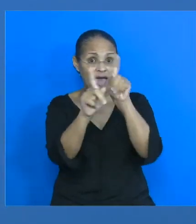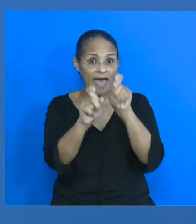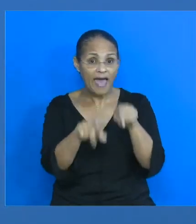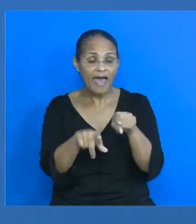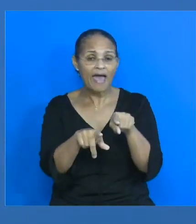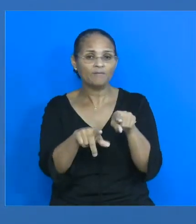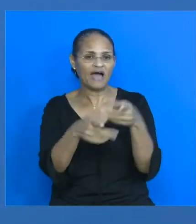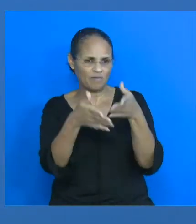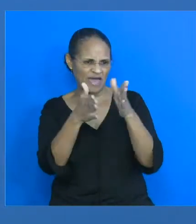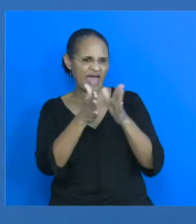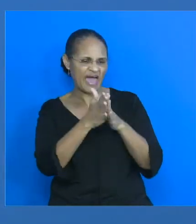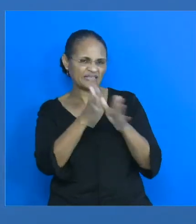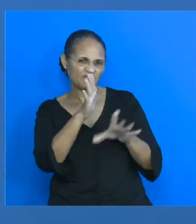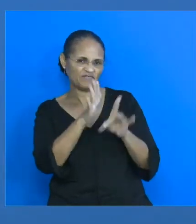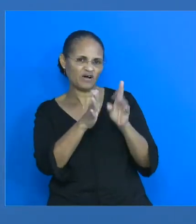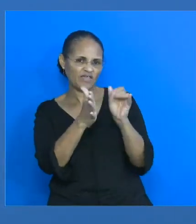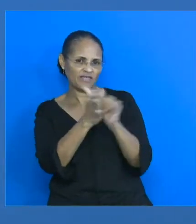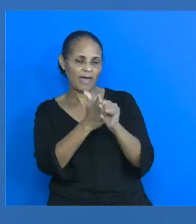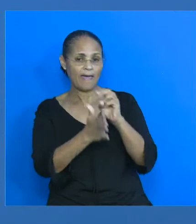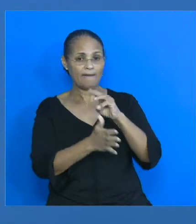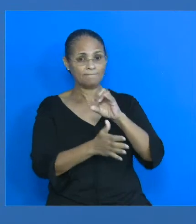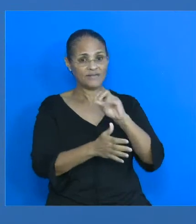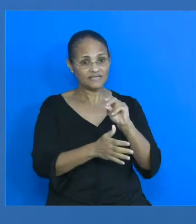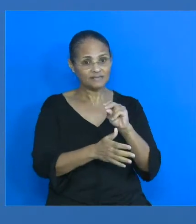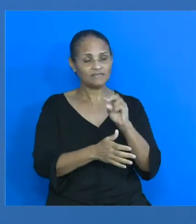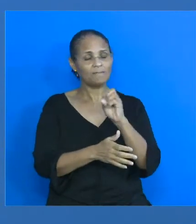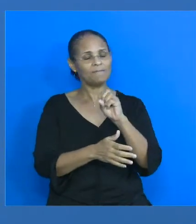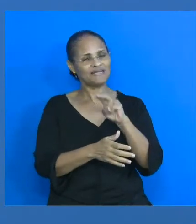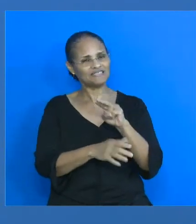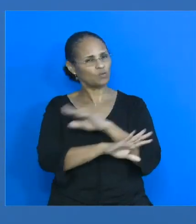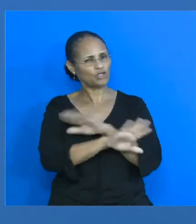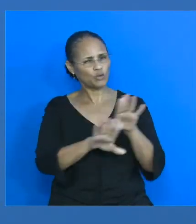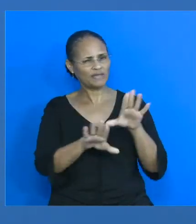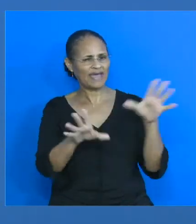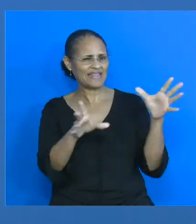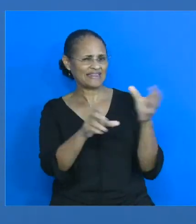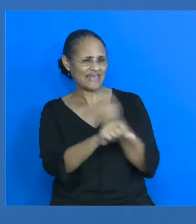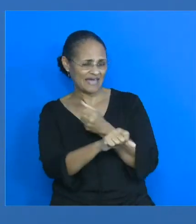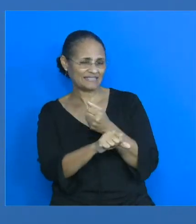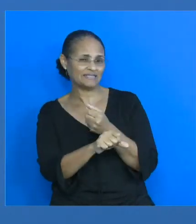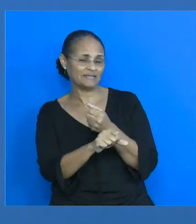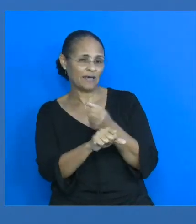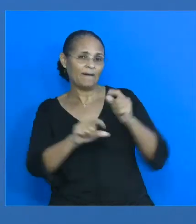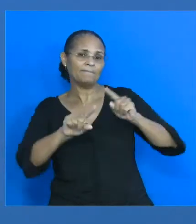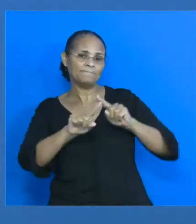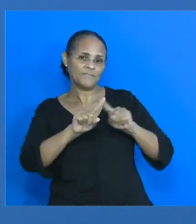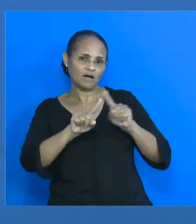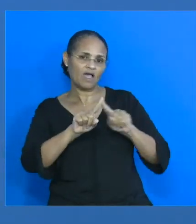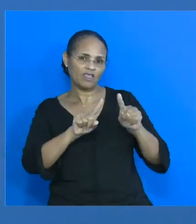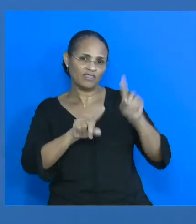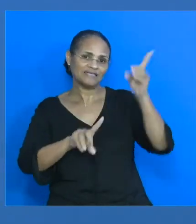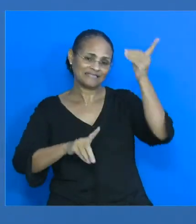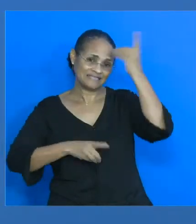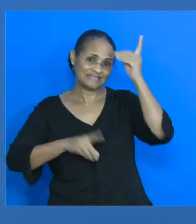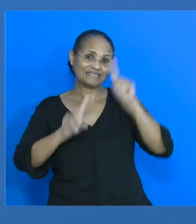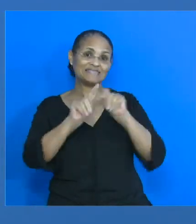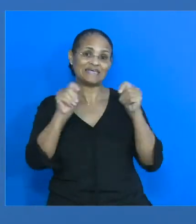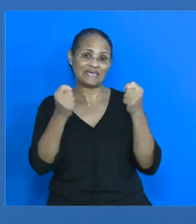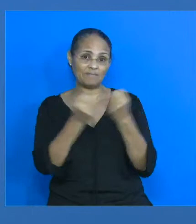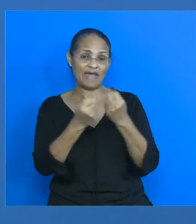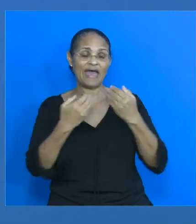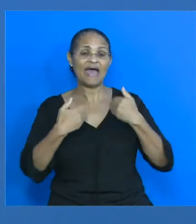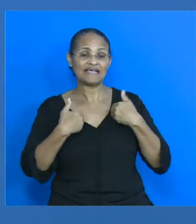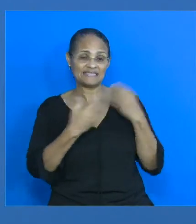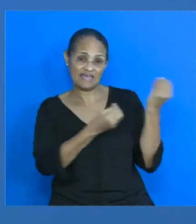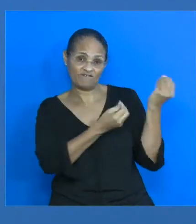to find out. And so the minister and I don't get that specific information. The epidemiologists have that information, and then we can ask the questions,